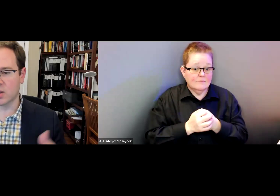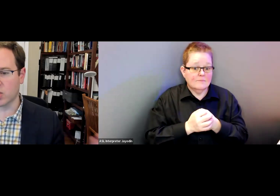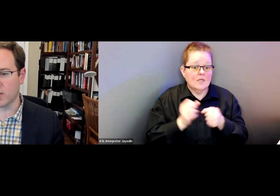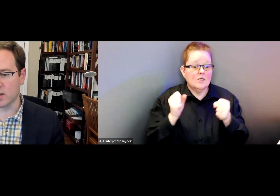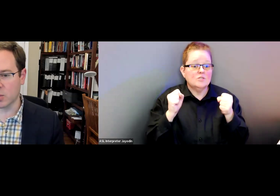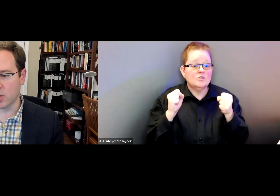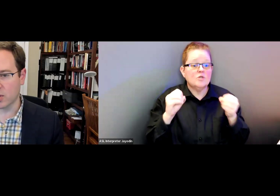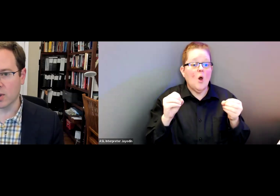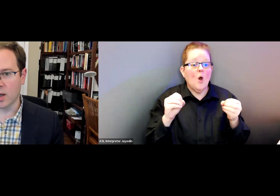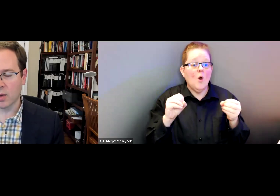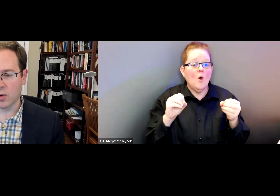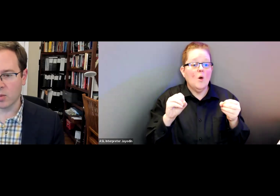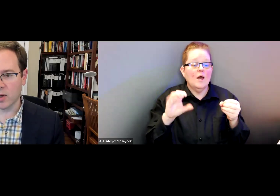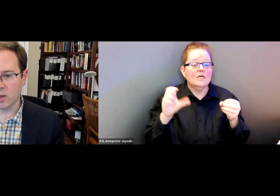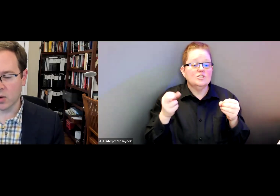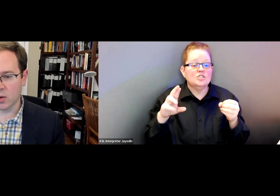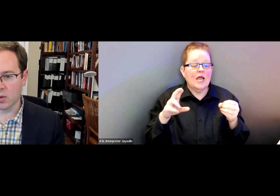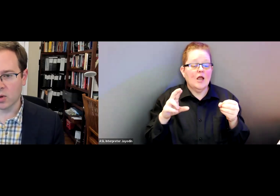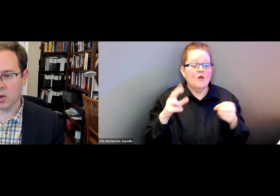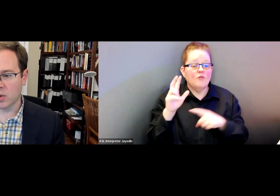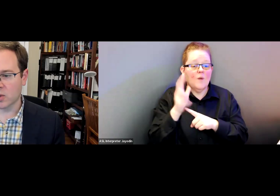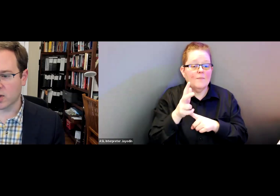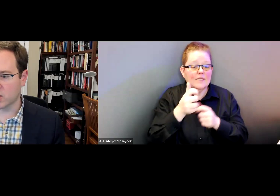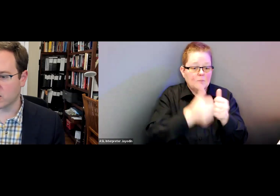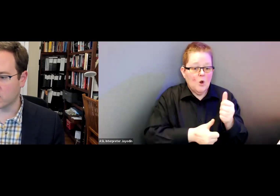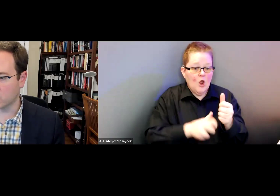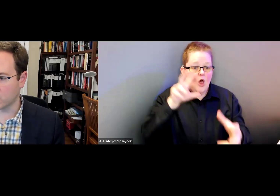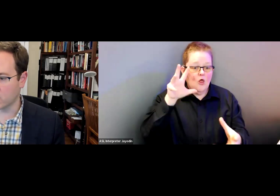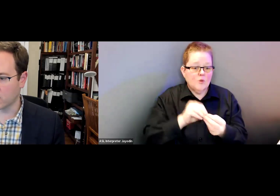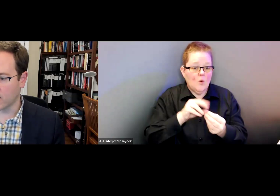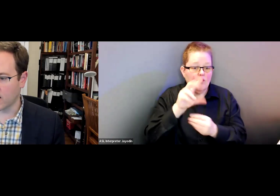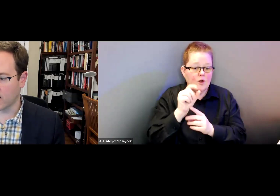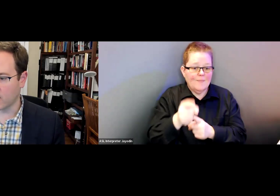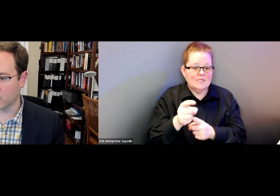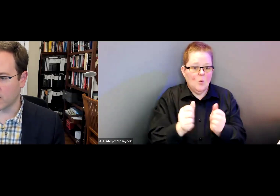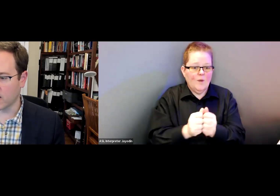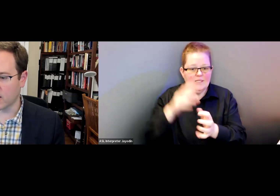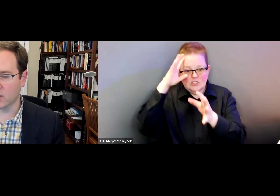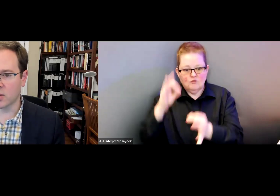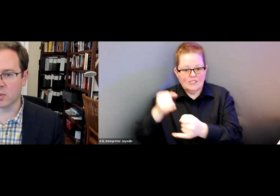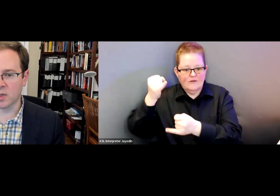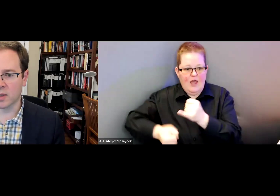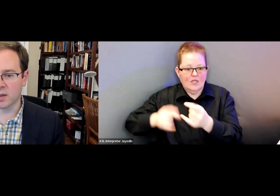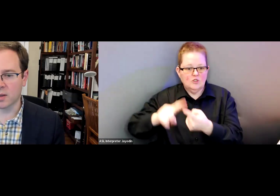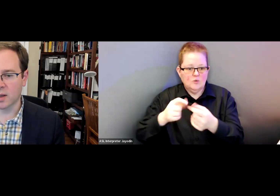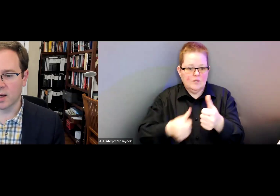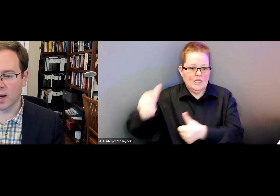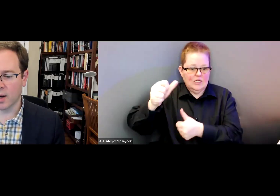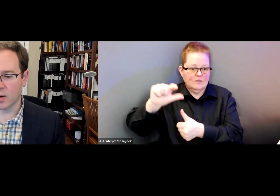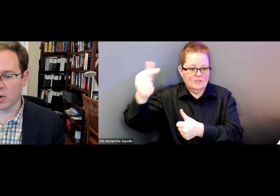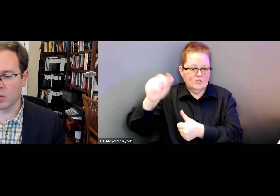chair, 3 minutes per, 30 minutes total, with discretion to the chair, depending on the